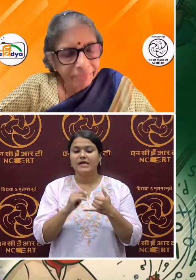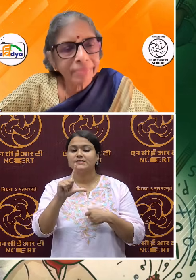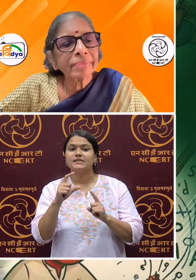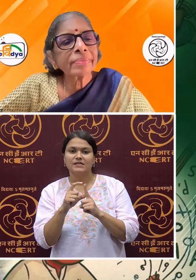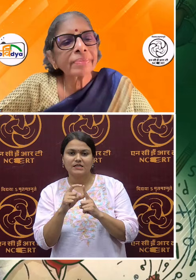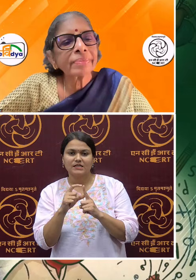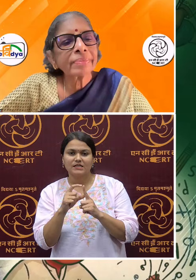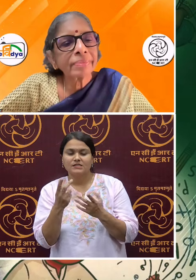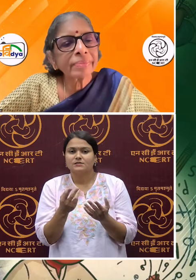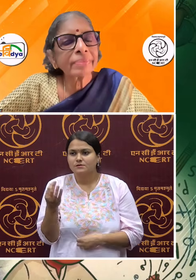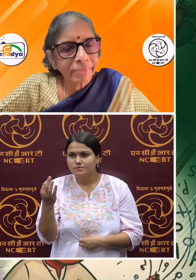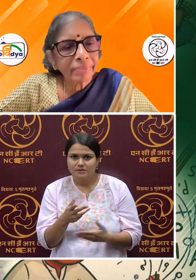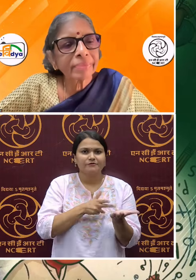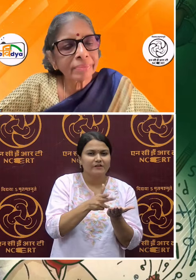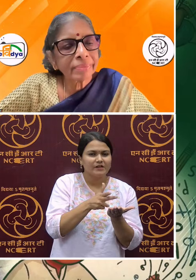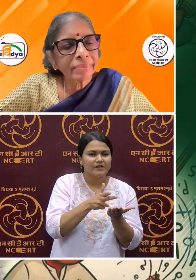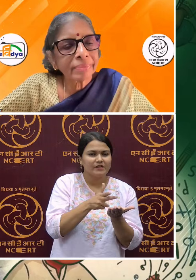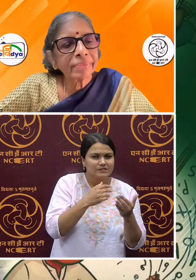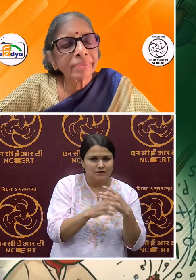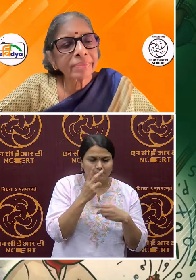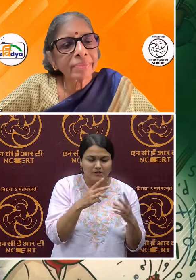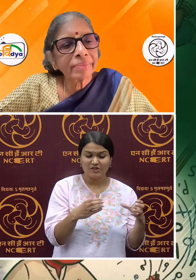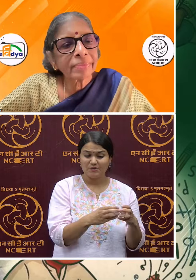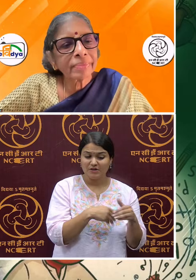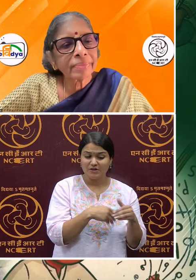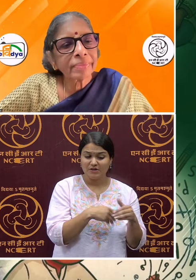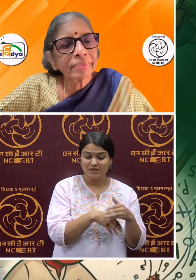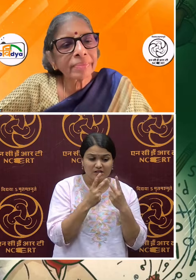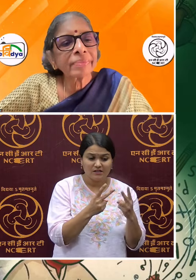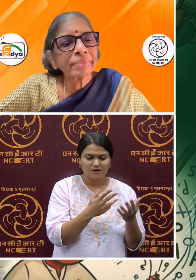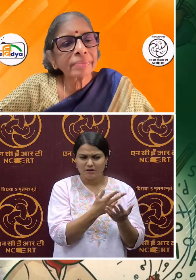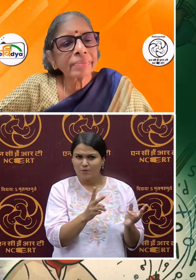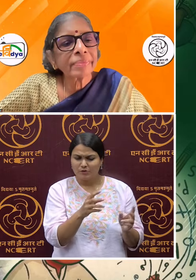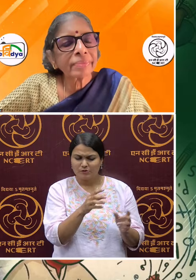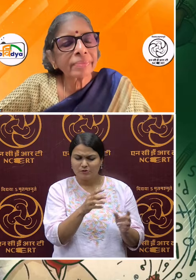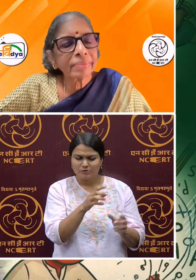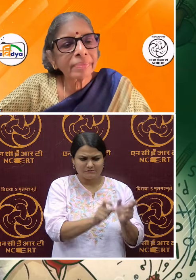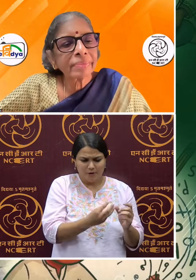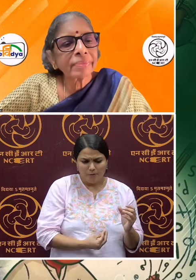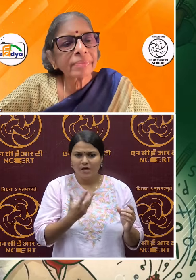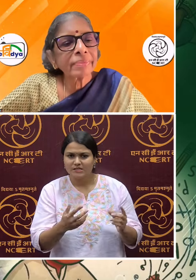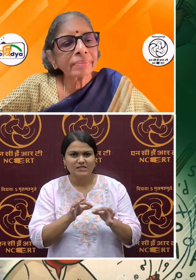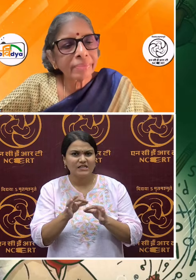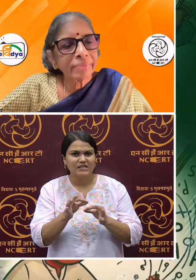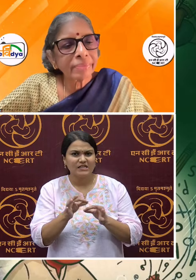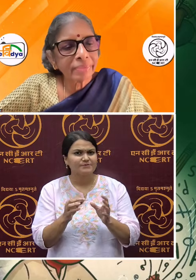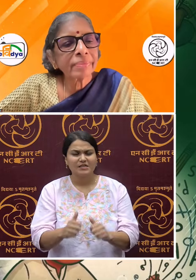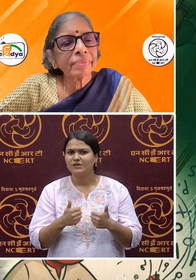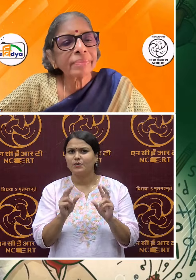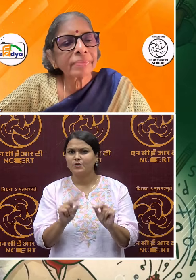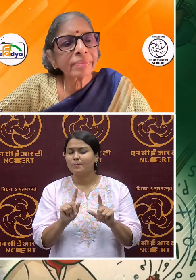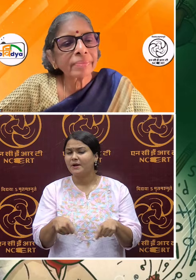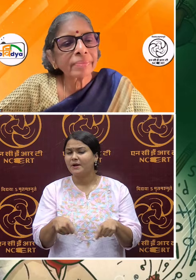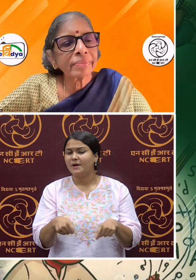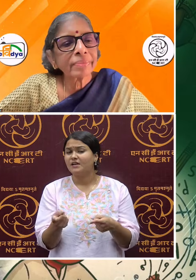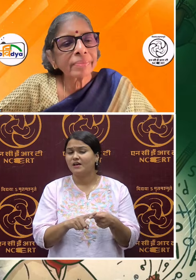in the rural areas or in the communities where it is still considered a kind of a taboo. People are not coming out, not explaining well what is